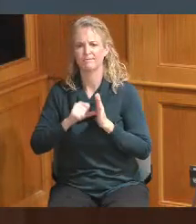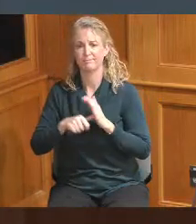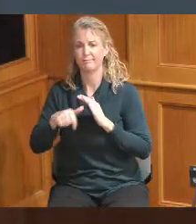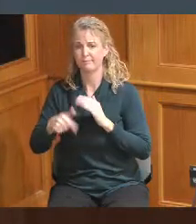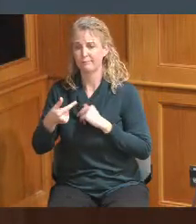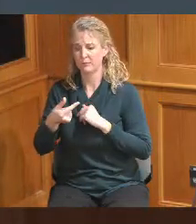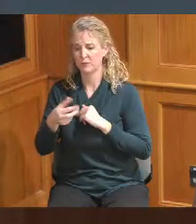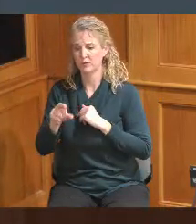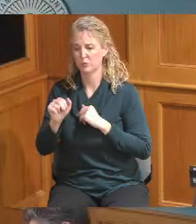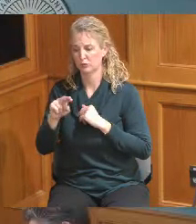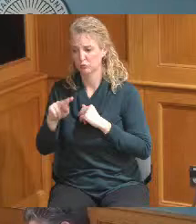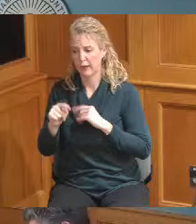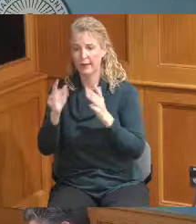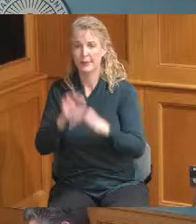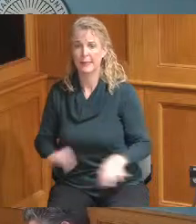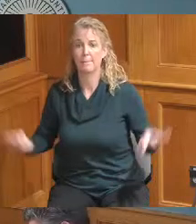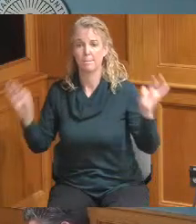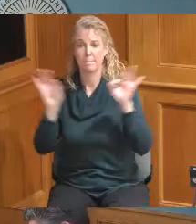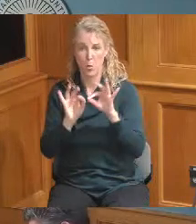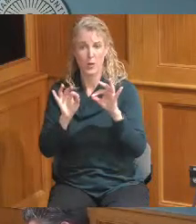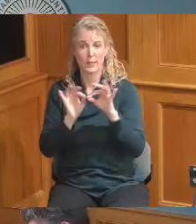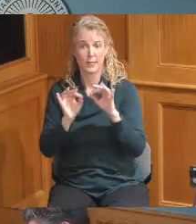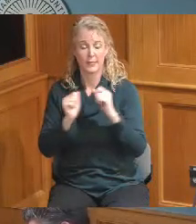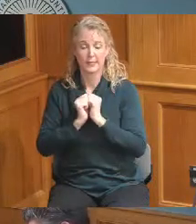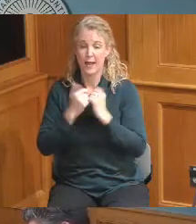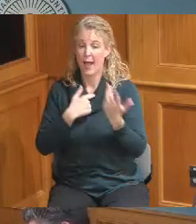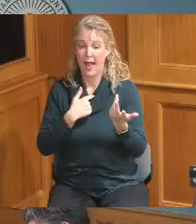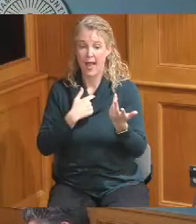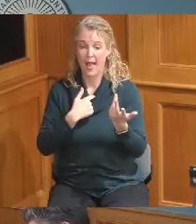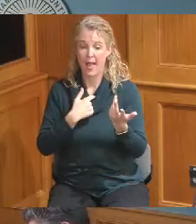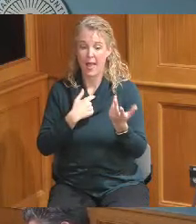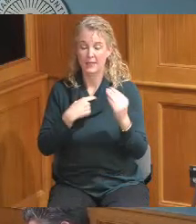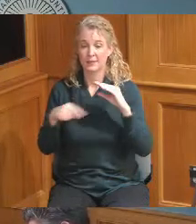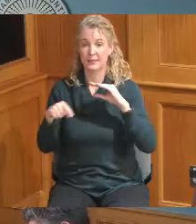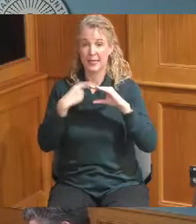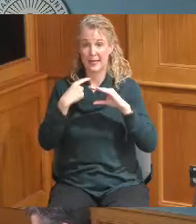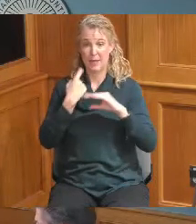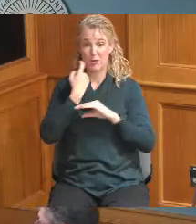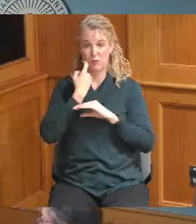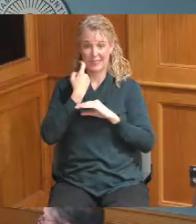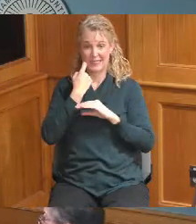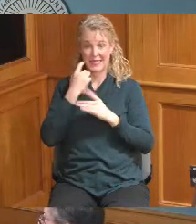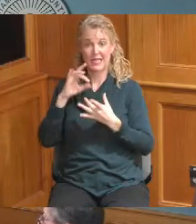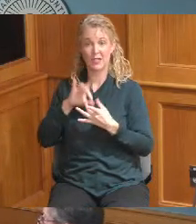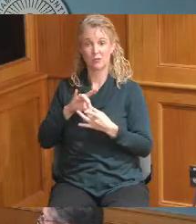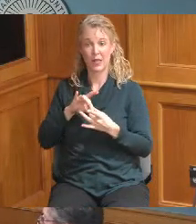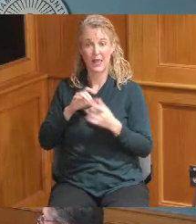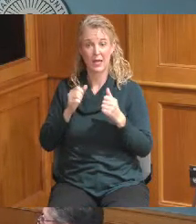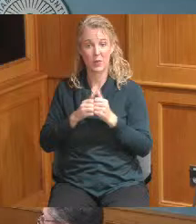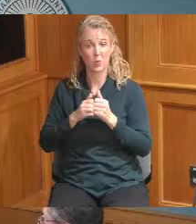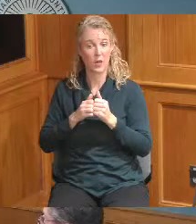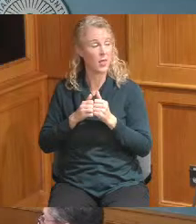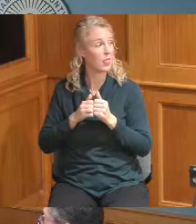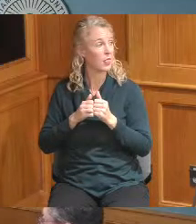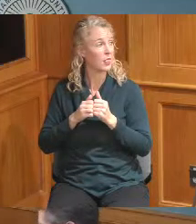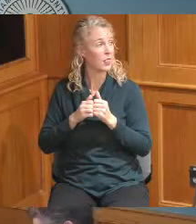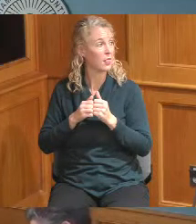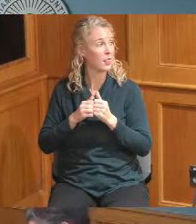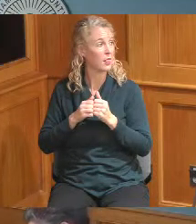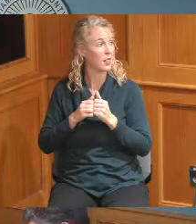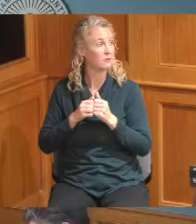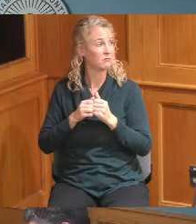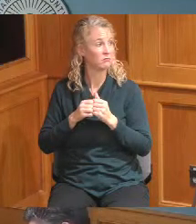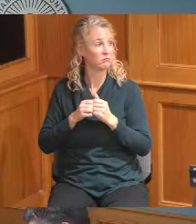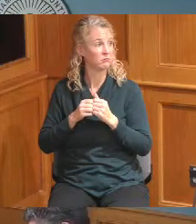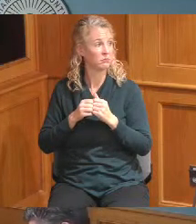these grants are. I mean, I just got an email related to a story that's out, just